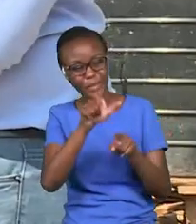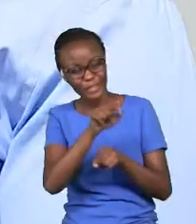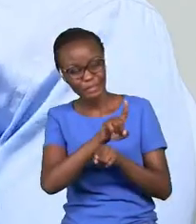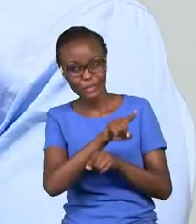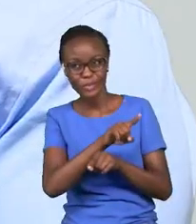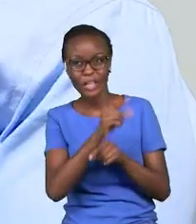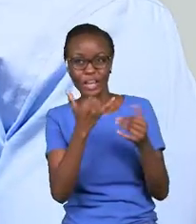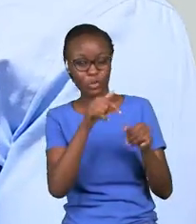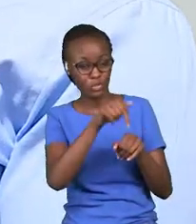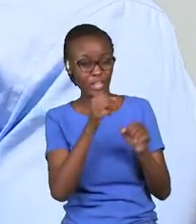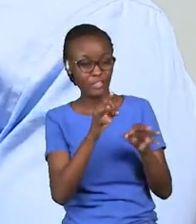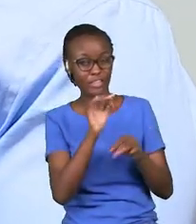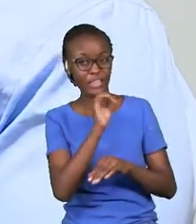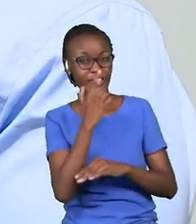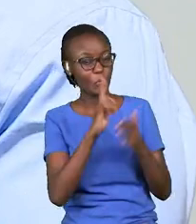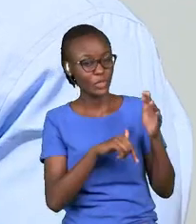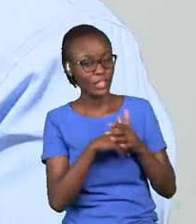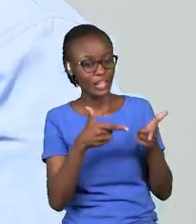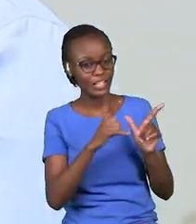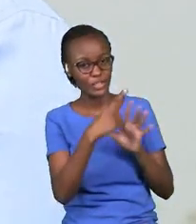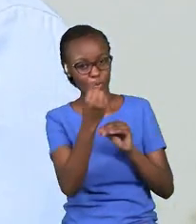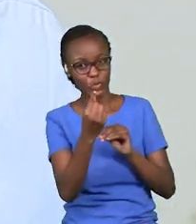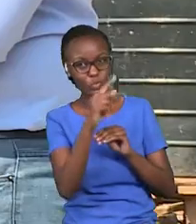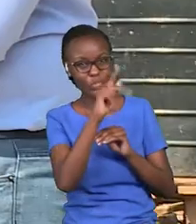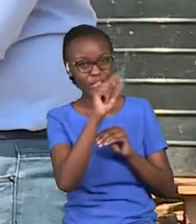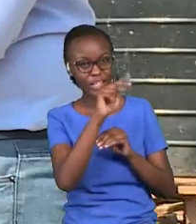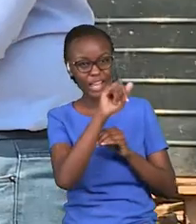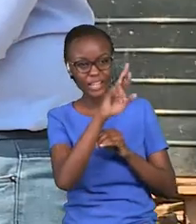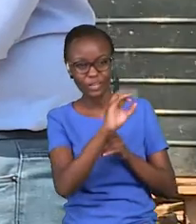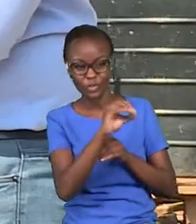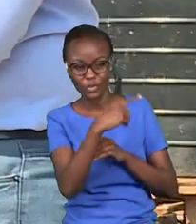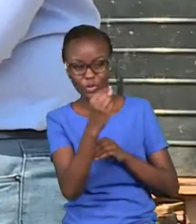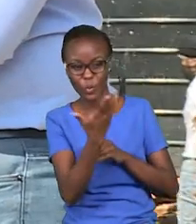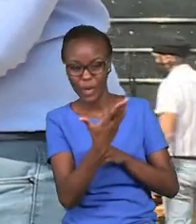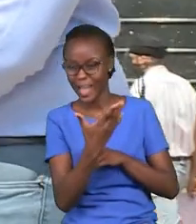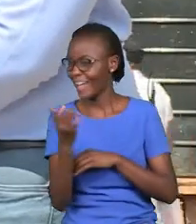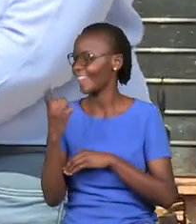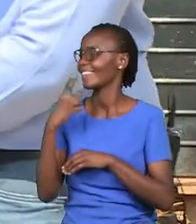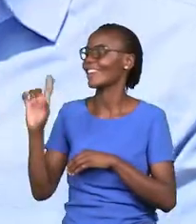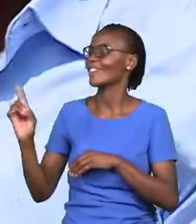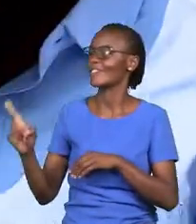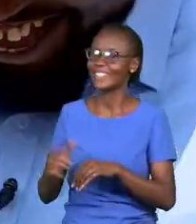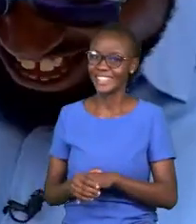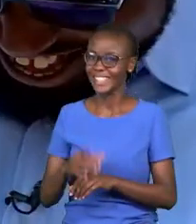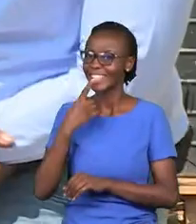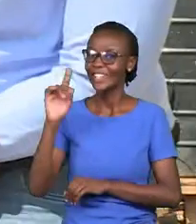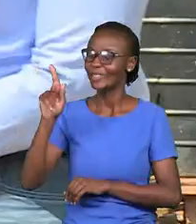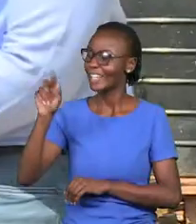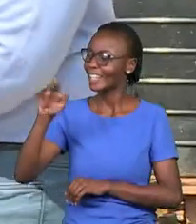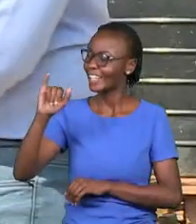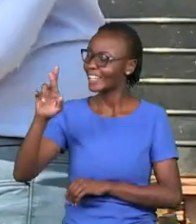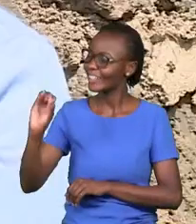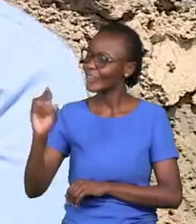today, Wilson, let's go to Kanairo, where would you take them? Kanairo is definitely Nairobi. I'm not that